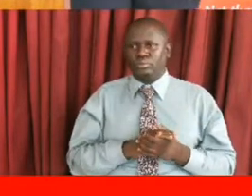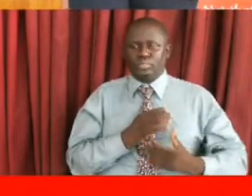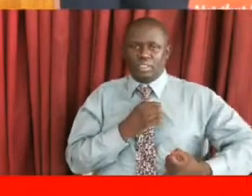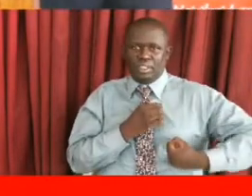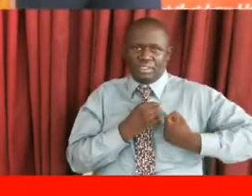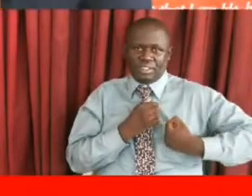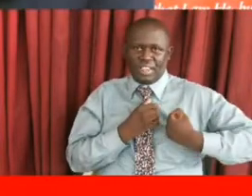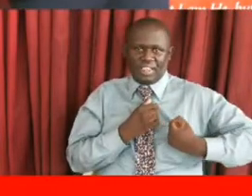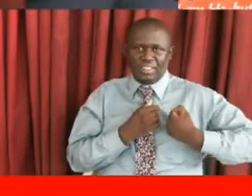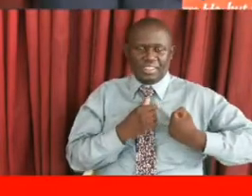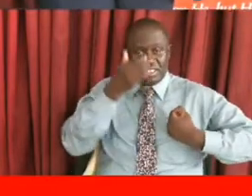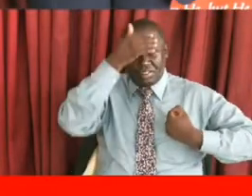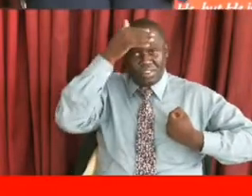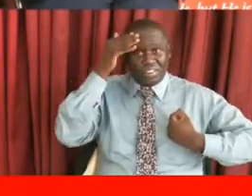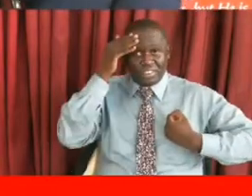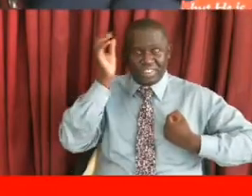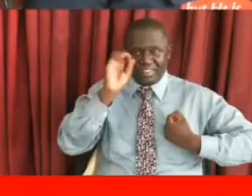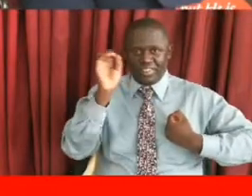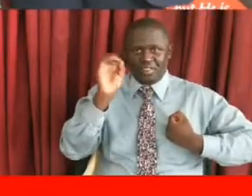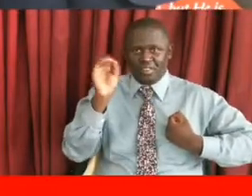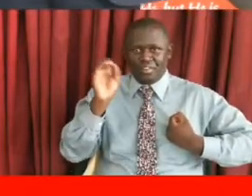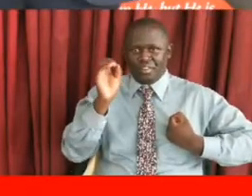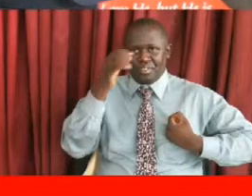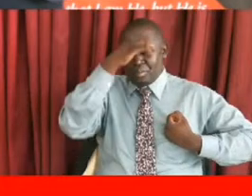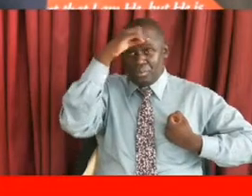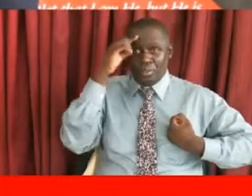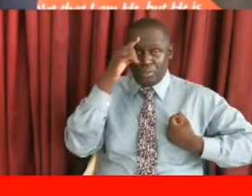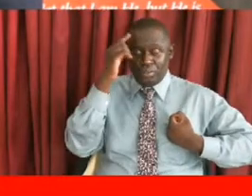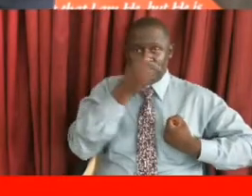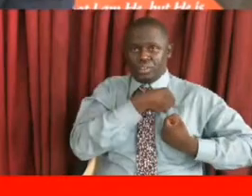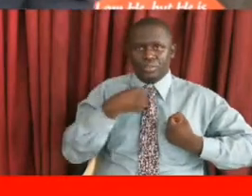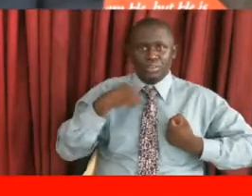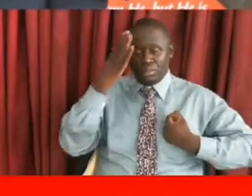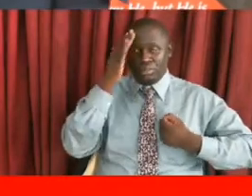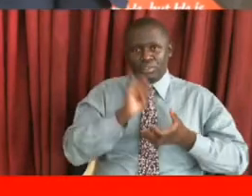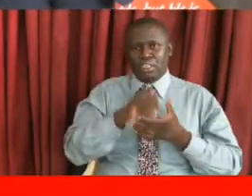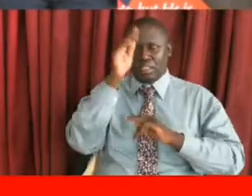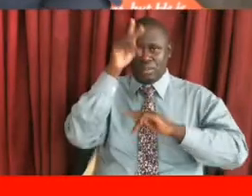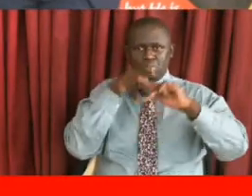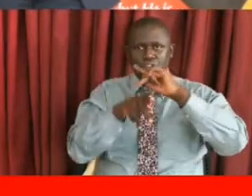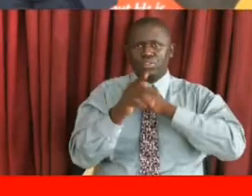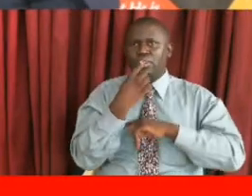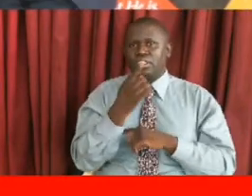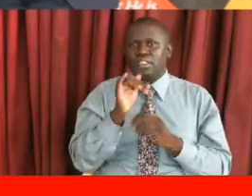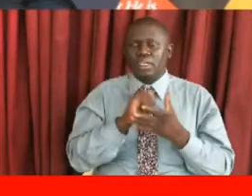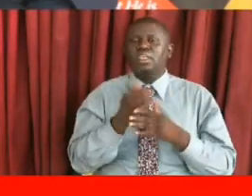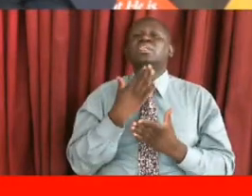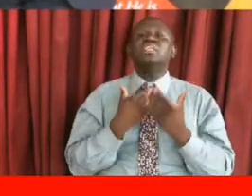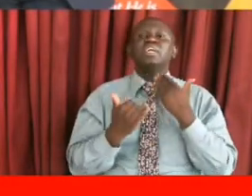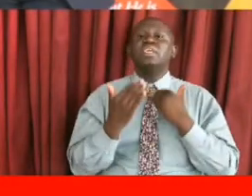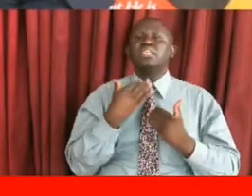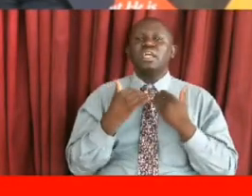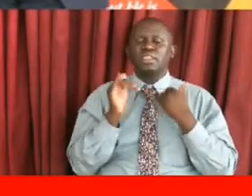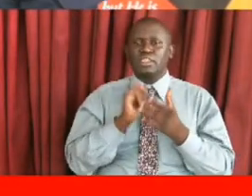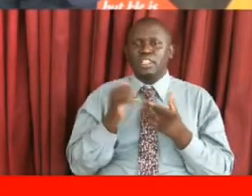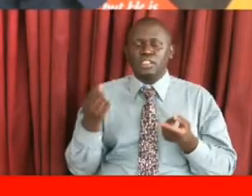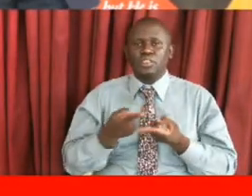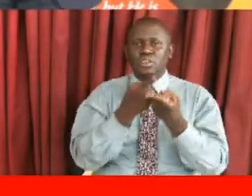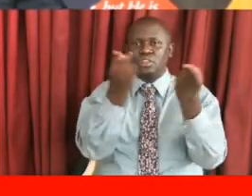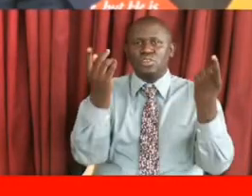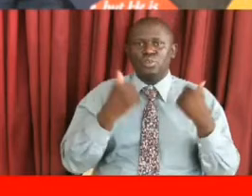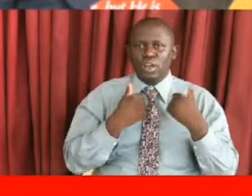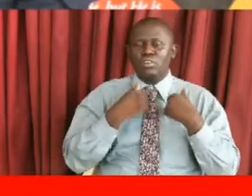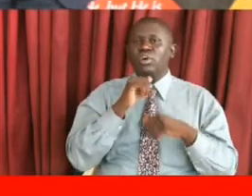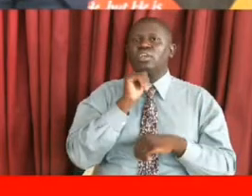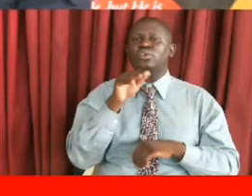like yes because we know the prophet says that the desires you have are not